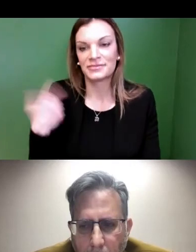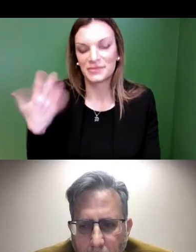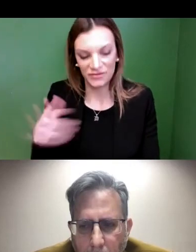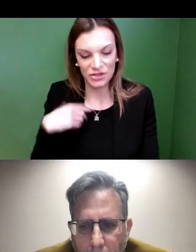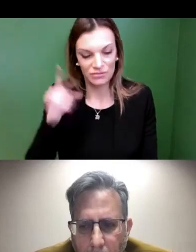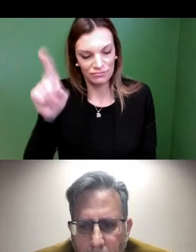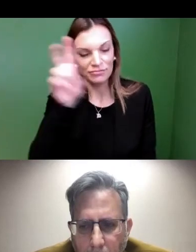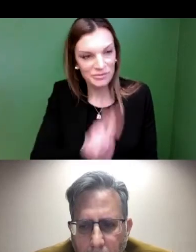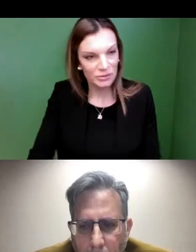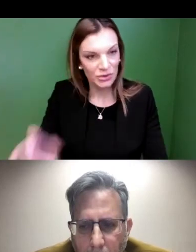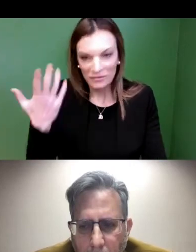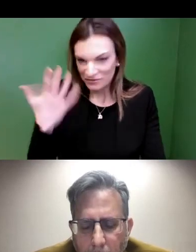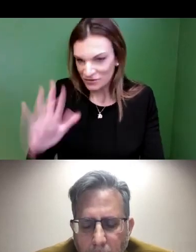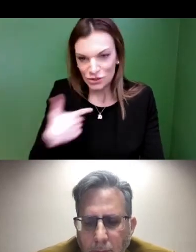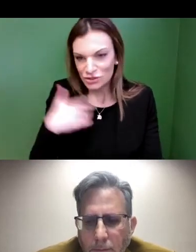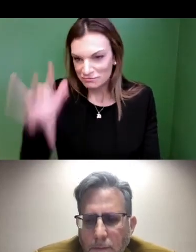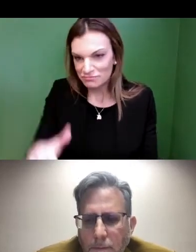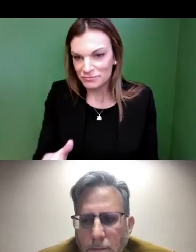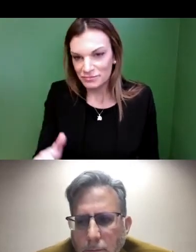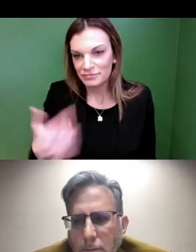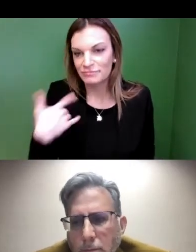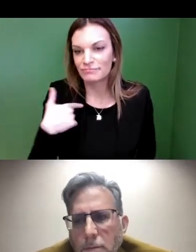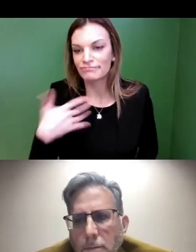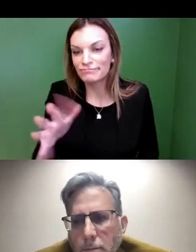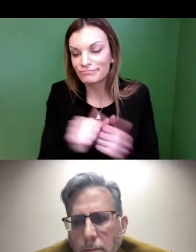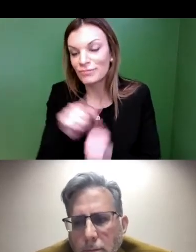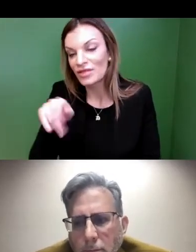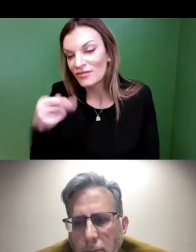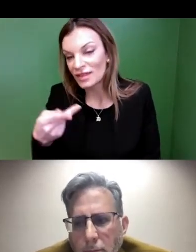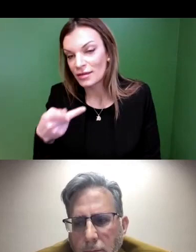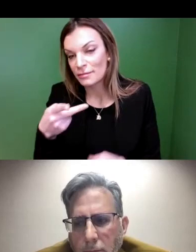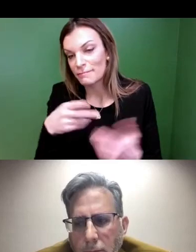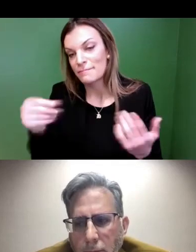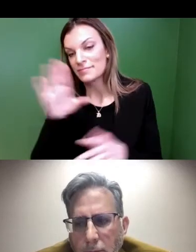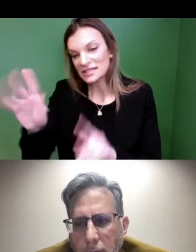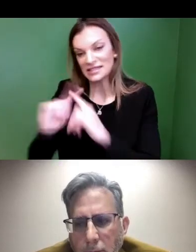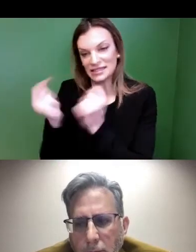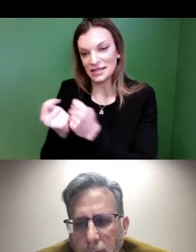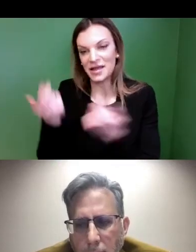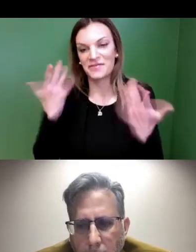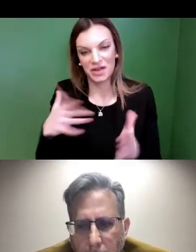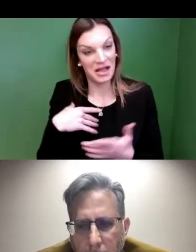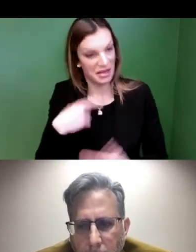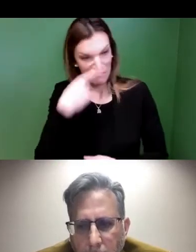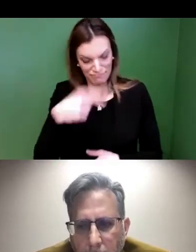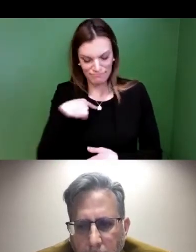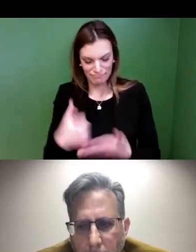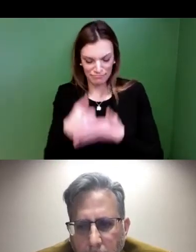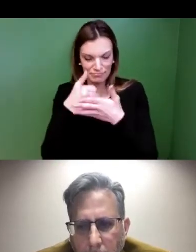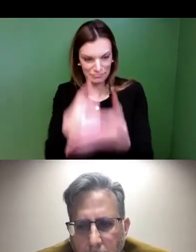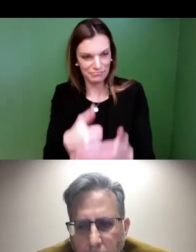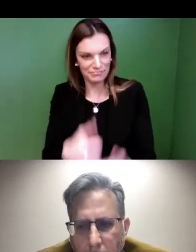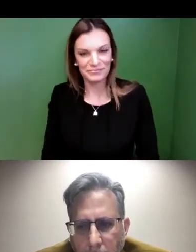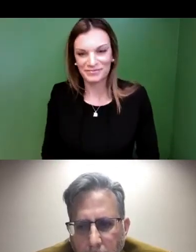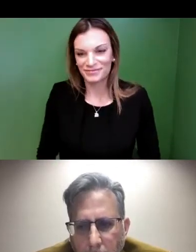tour over there. I've spoken with Philip and a key member of his team, so I can help you. But I will